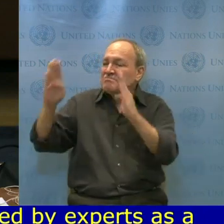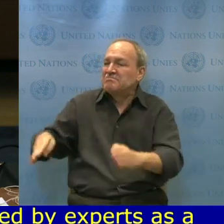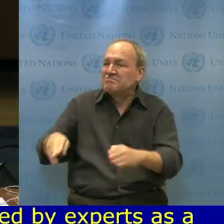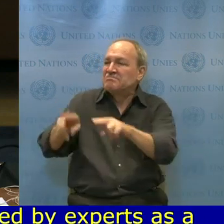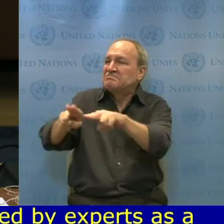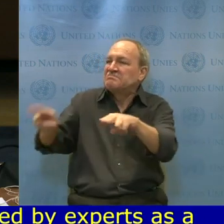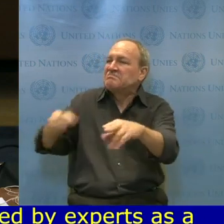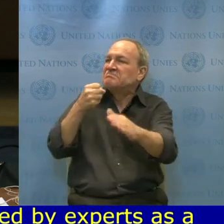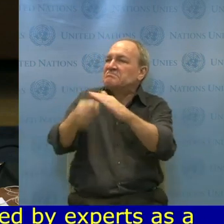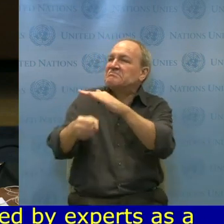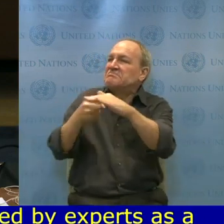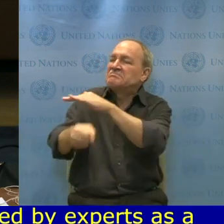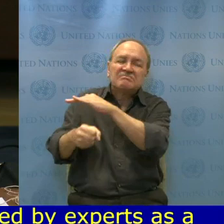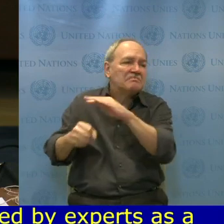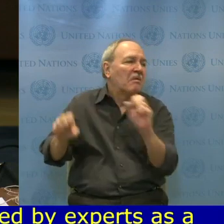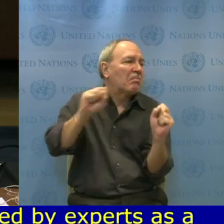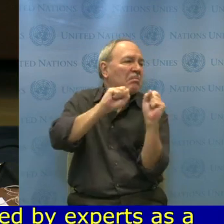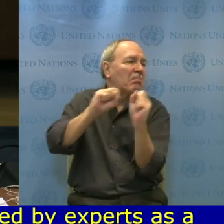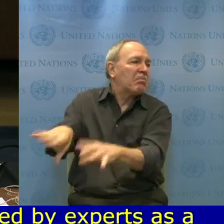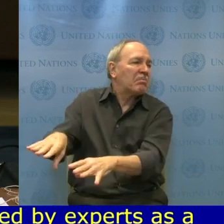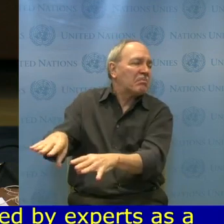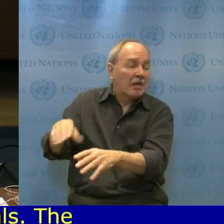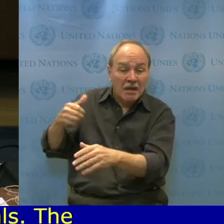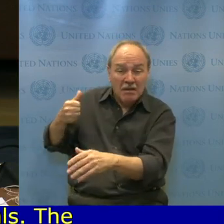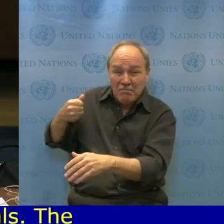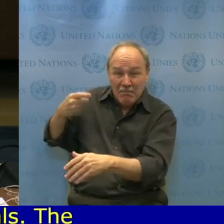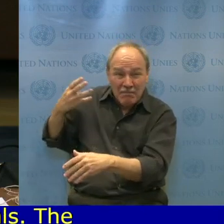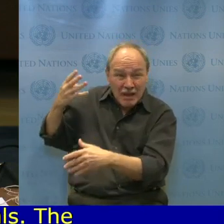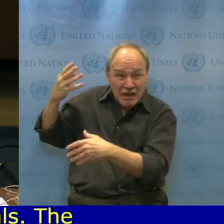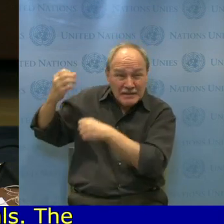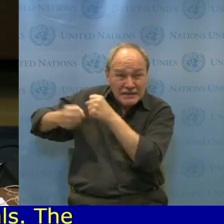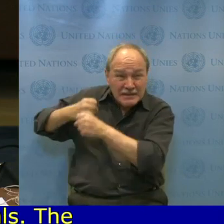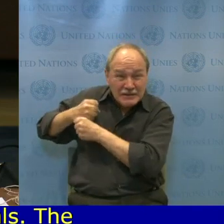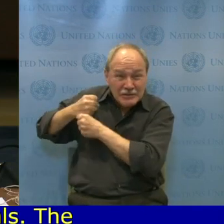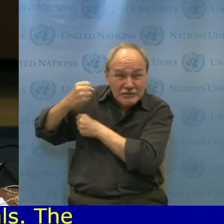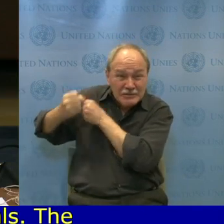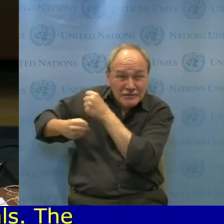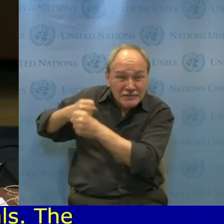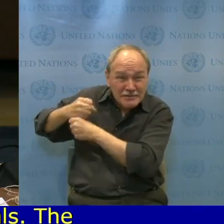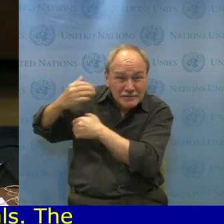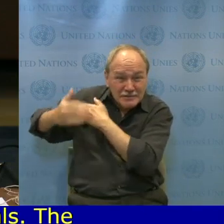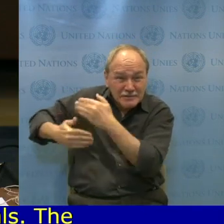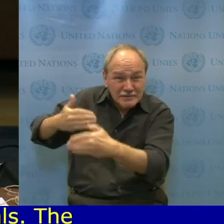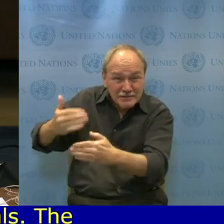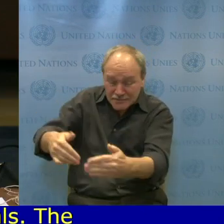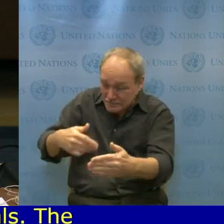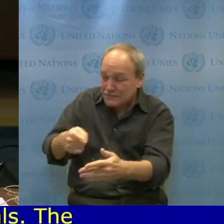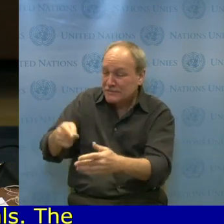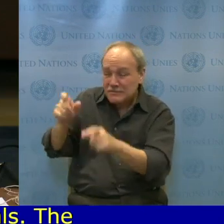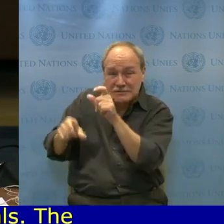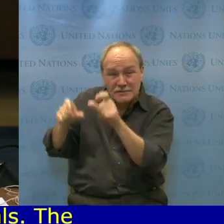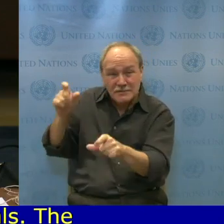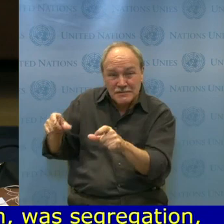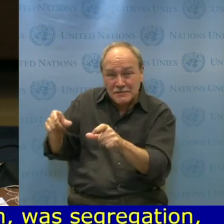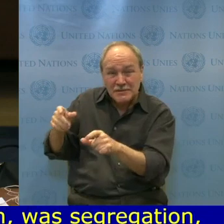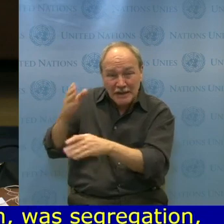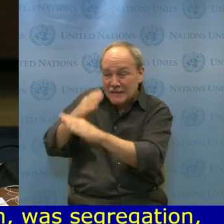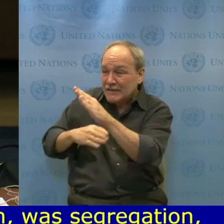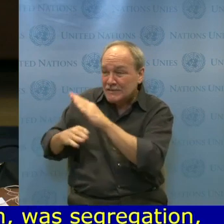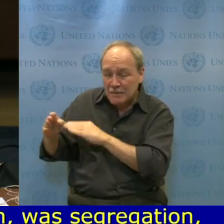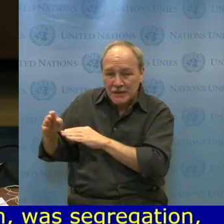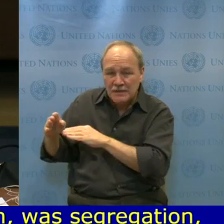and abandonment of several generations of persons with disabilities. It's only from the 60s, which saw